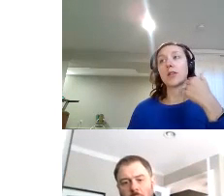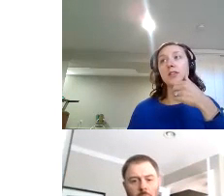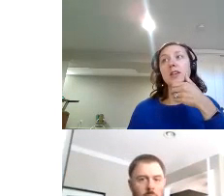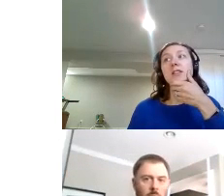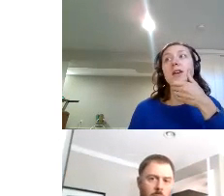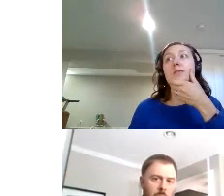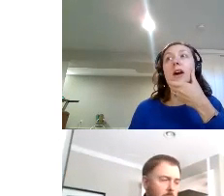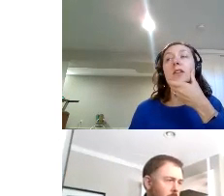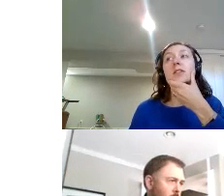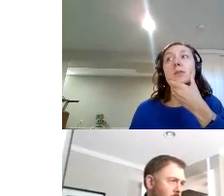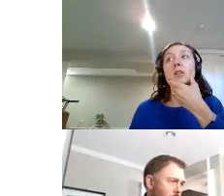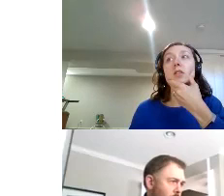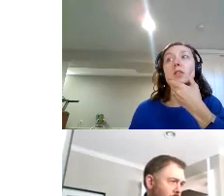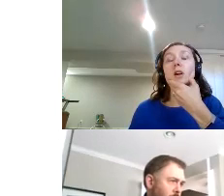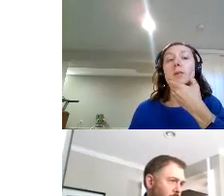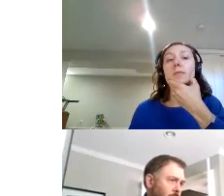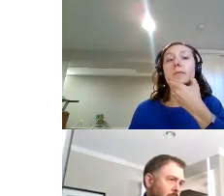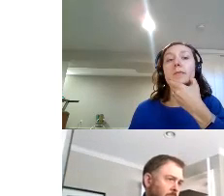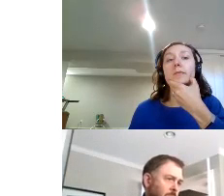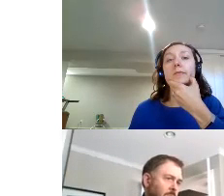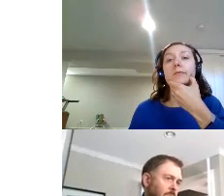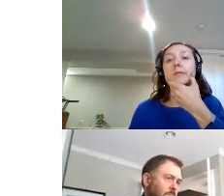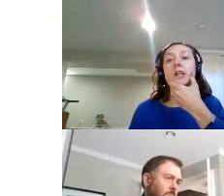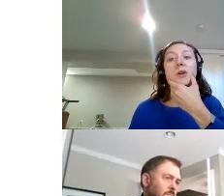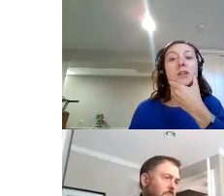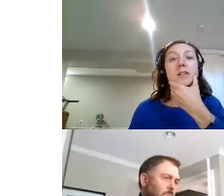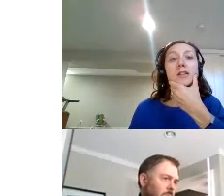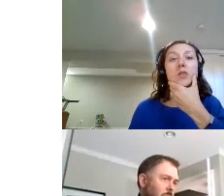I was also wondering if other states have had similar